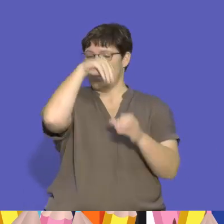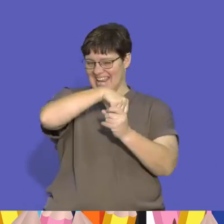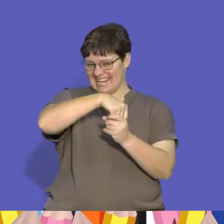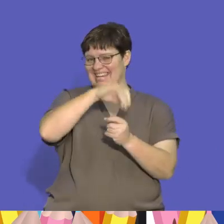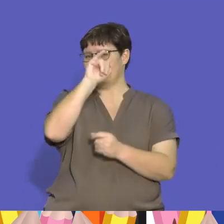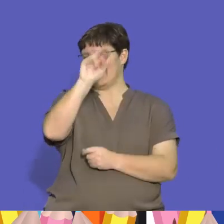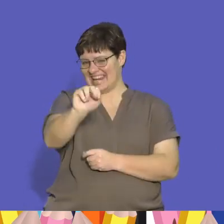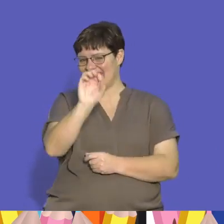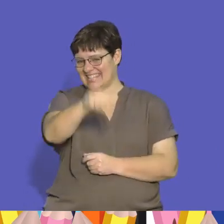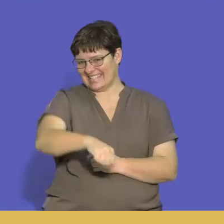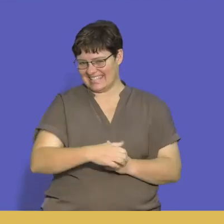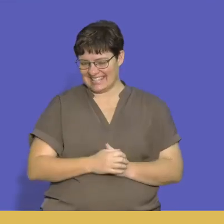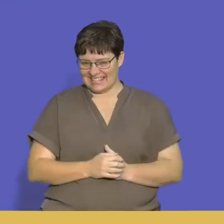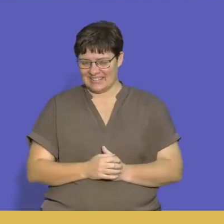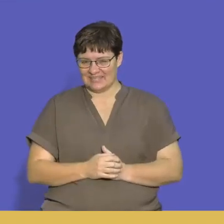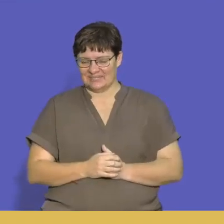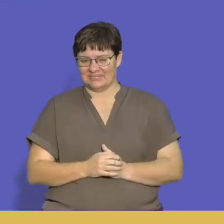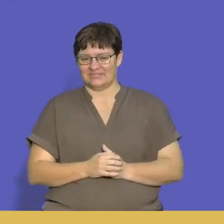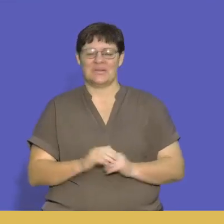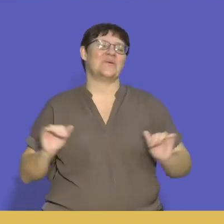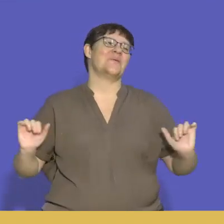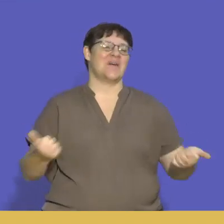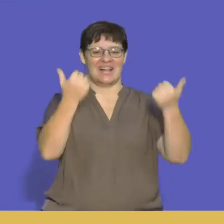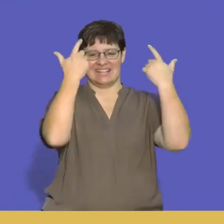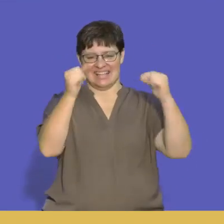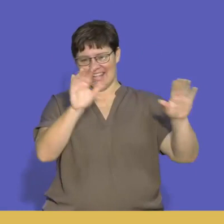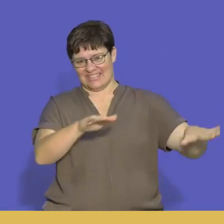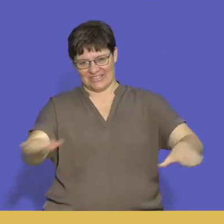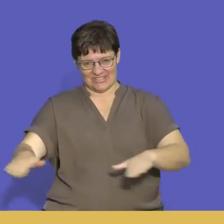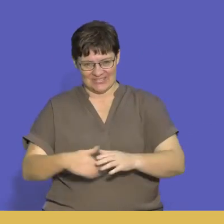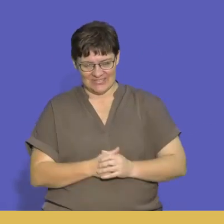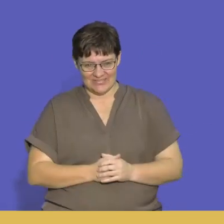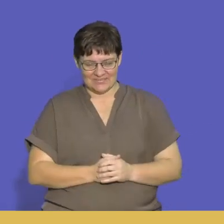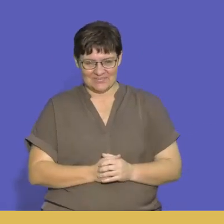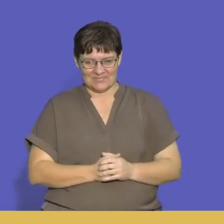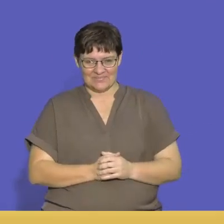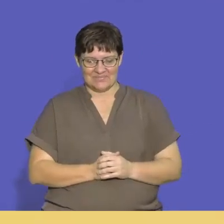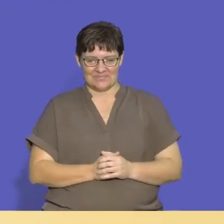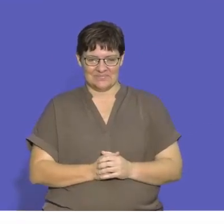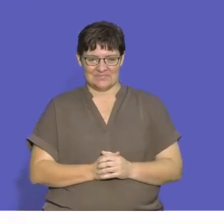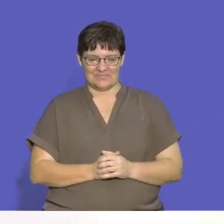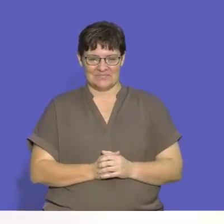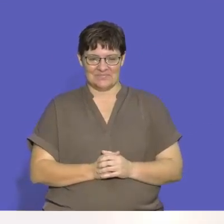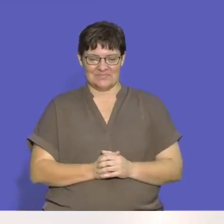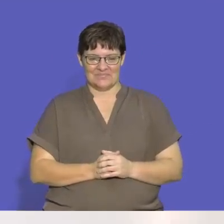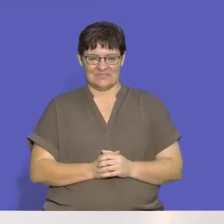Lovely. It is in. Well done, children.